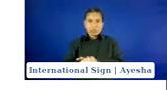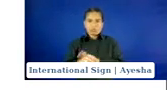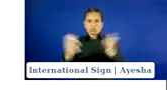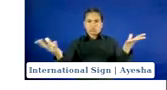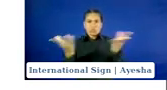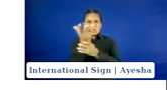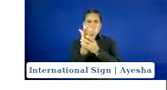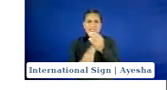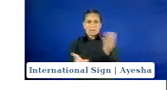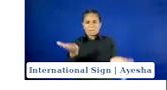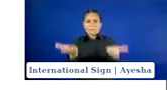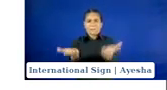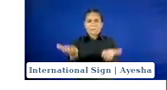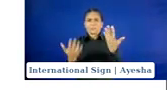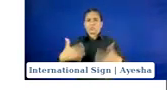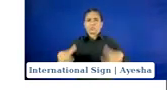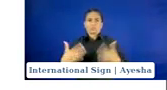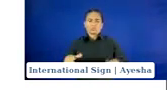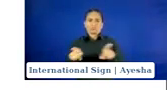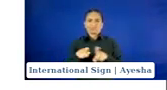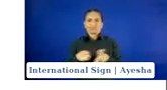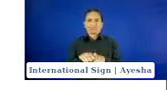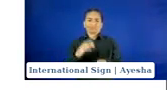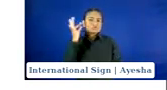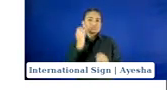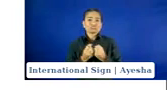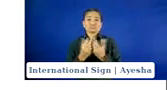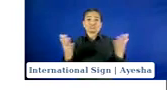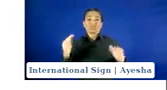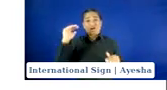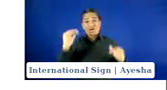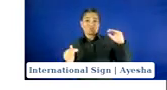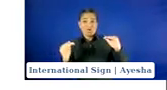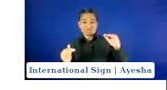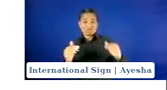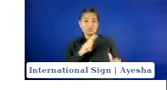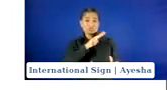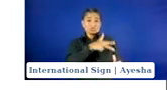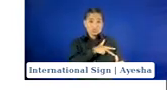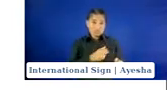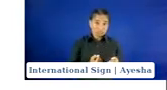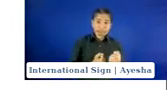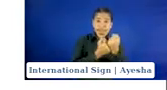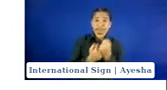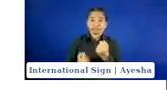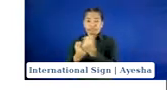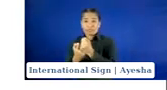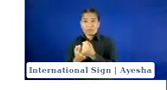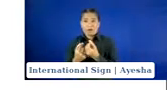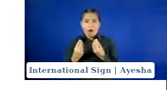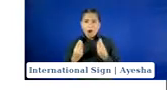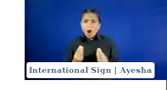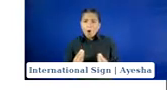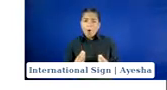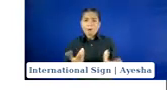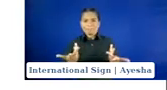security through promoting gender responsive policy is a key element in the process